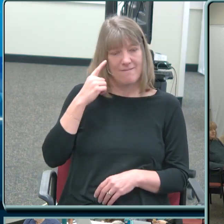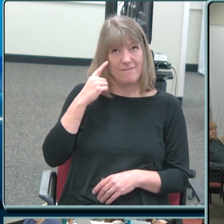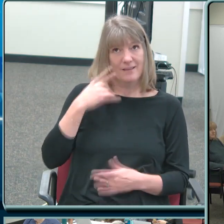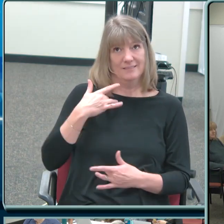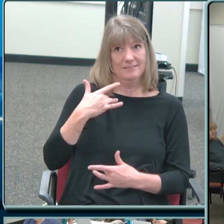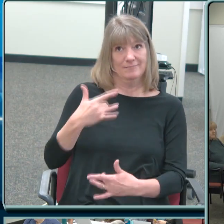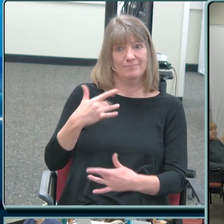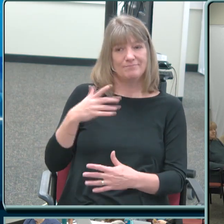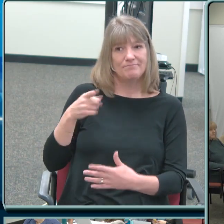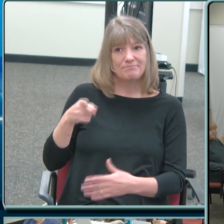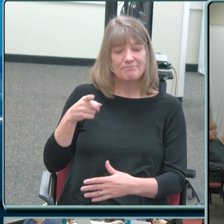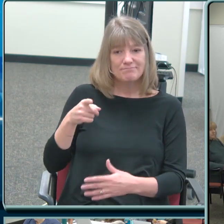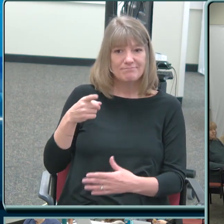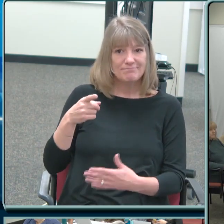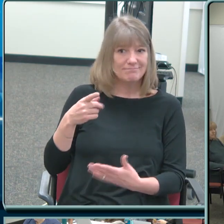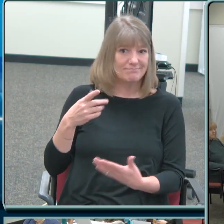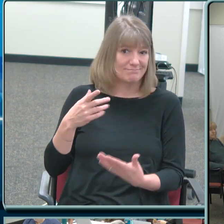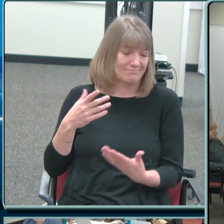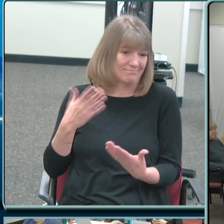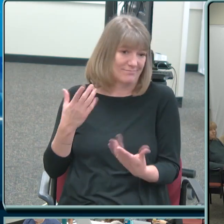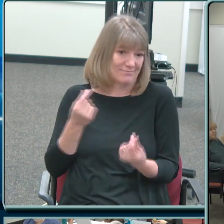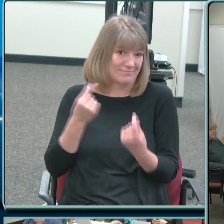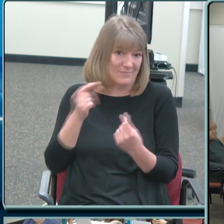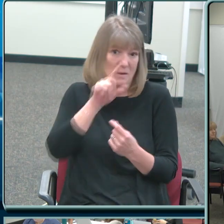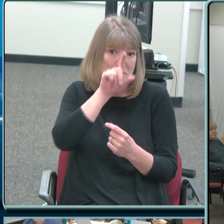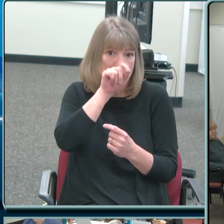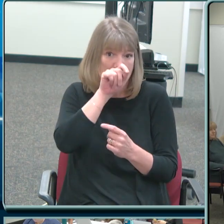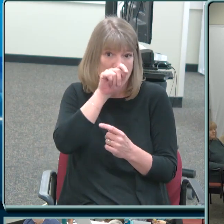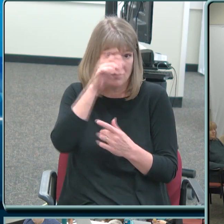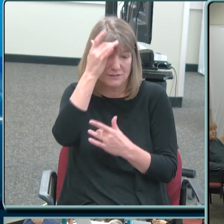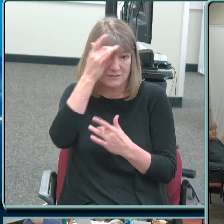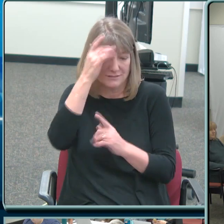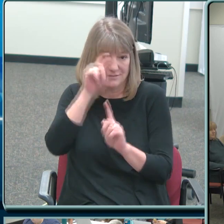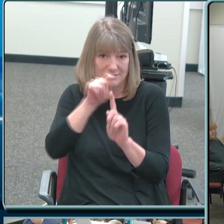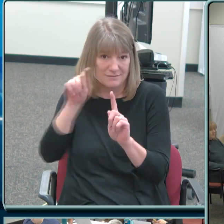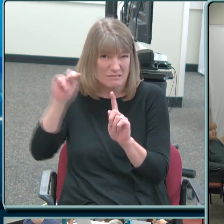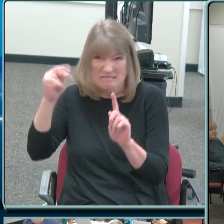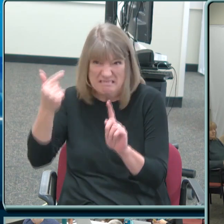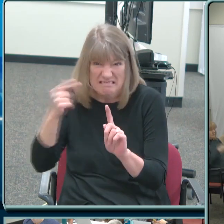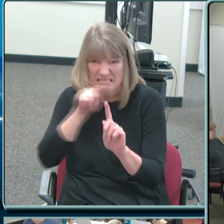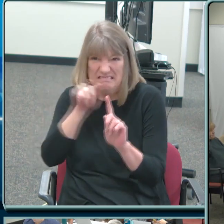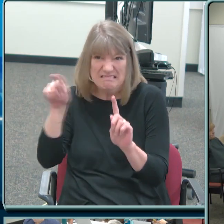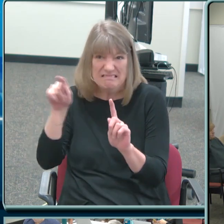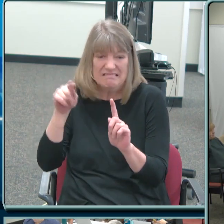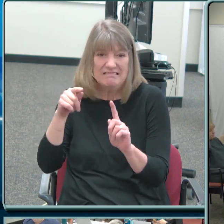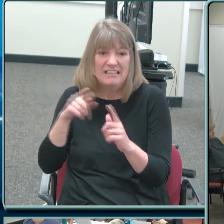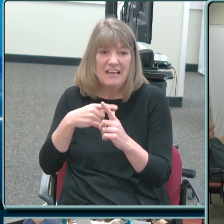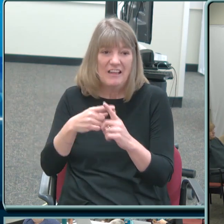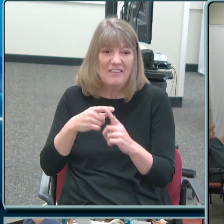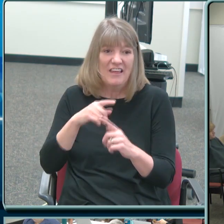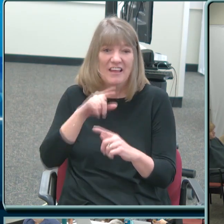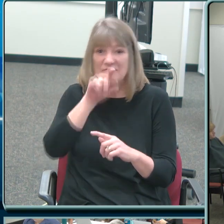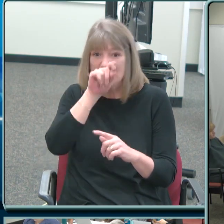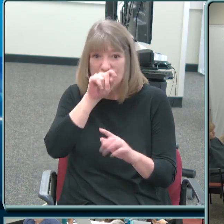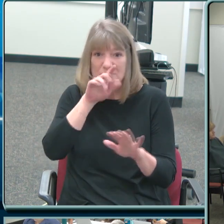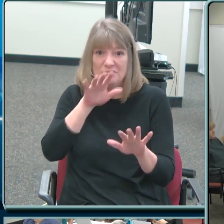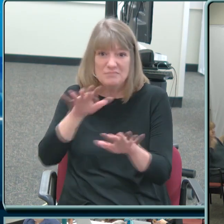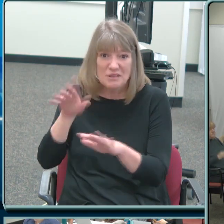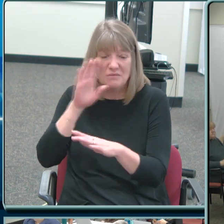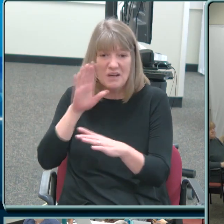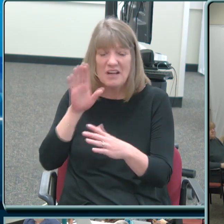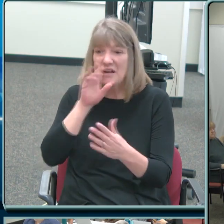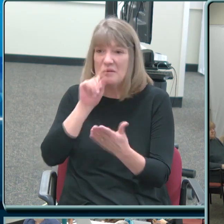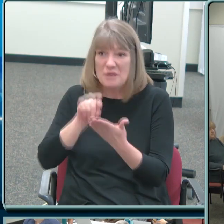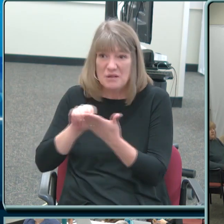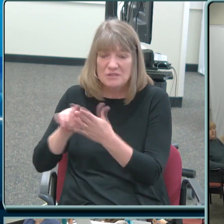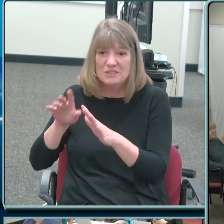part, it sort of likes to stick with birds. It was not good for birds, not good when they infect poultry. And then you have,